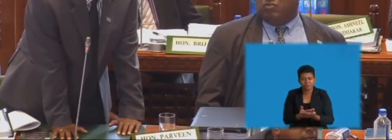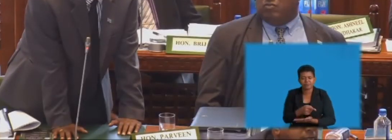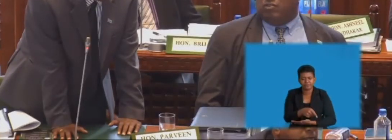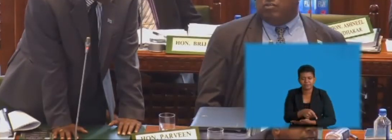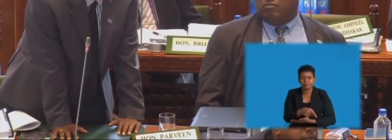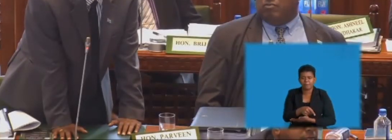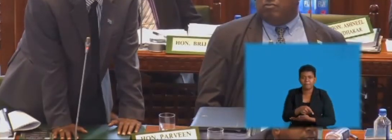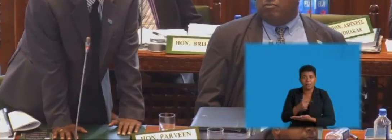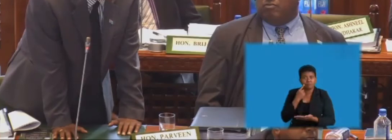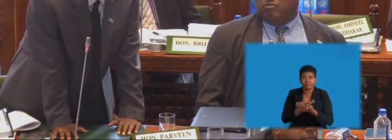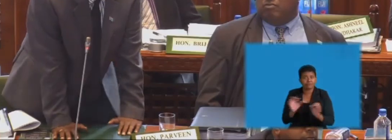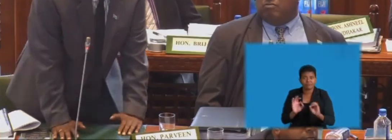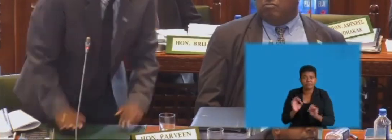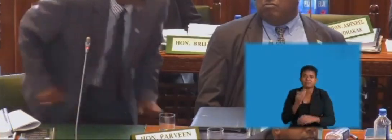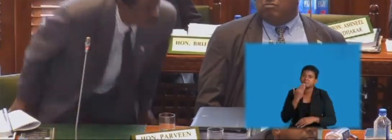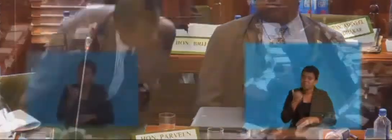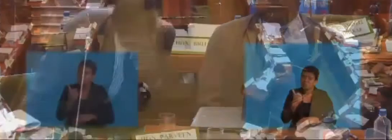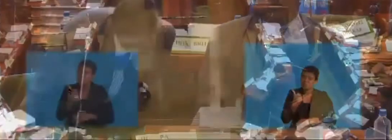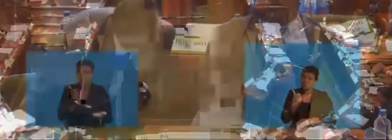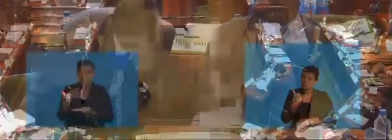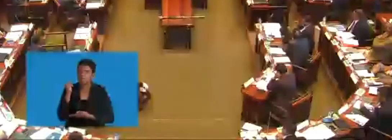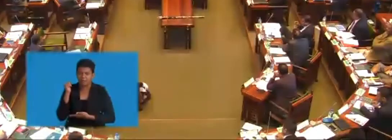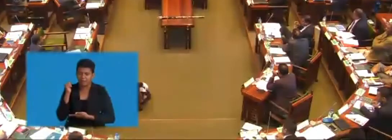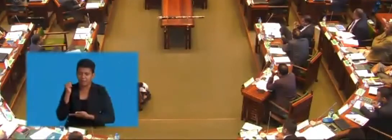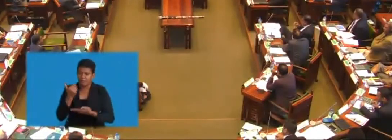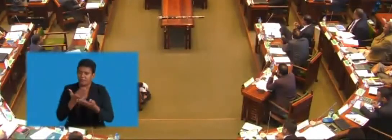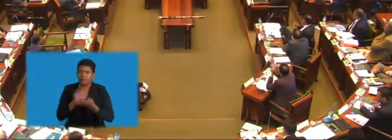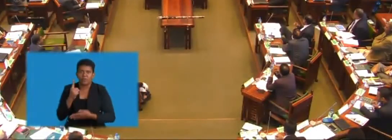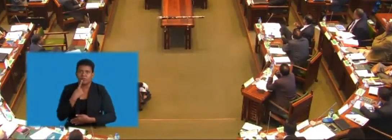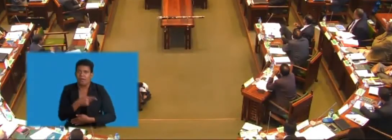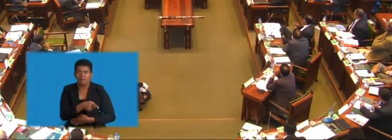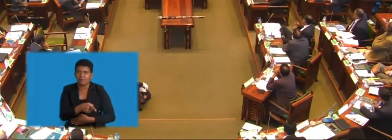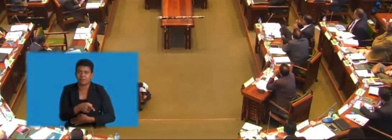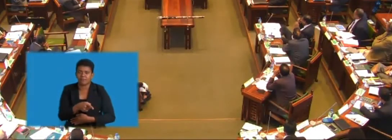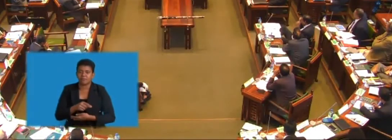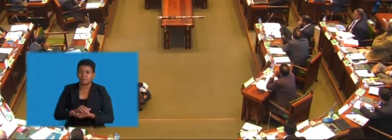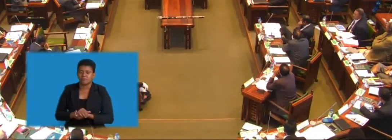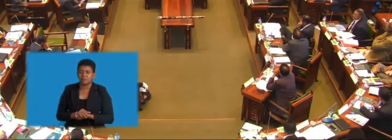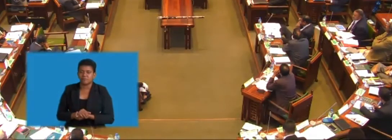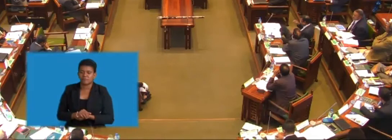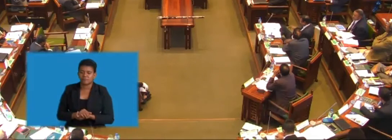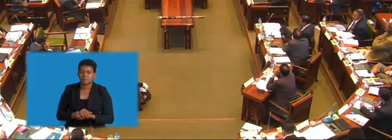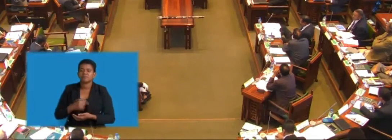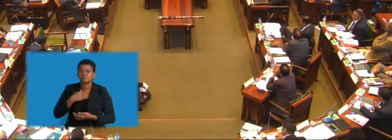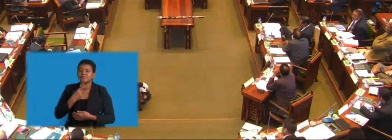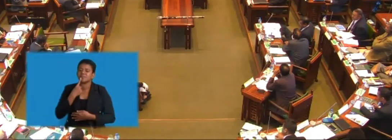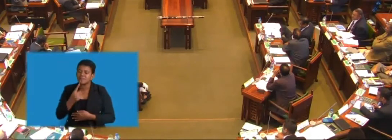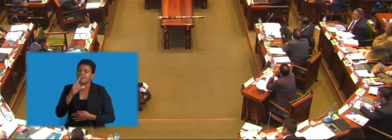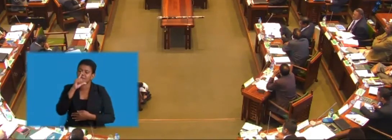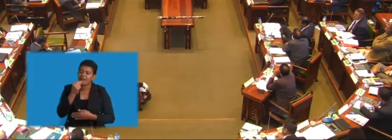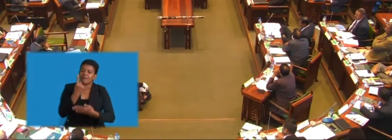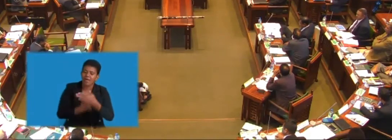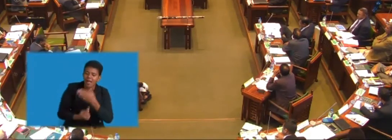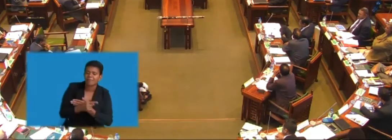should withdraw right now. Thank you. Because I said it breeds corruption. It breeds it.